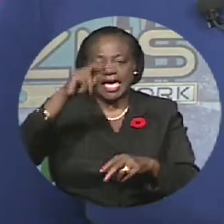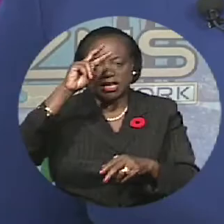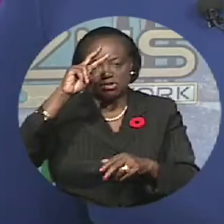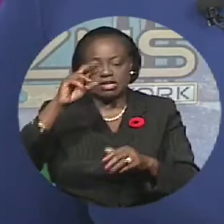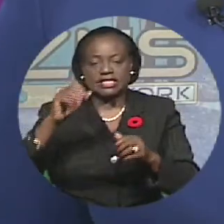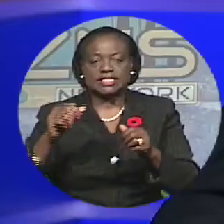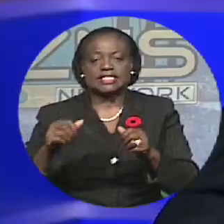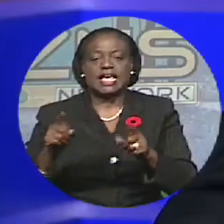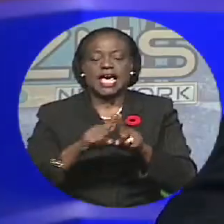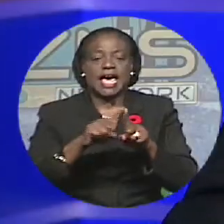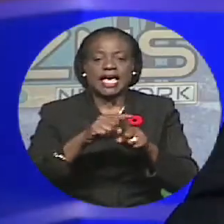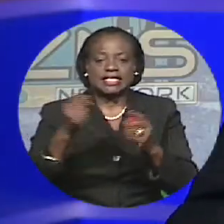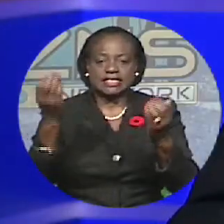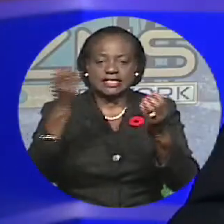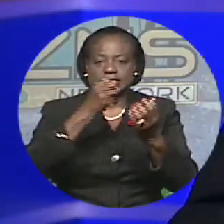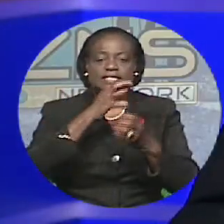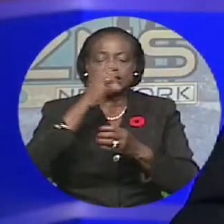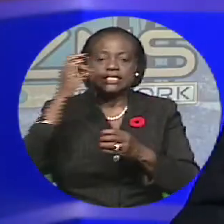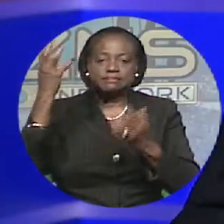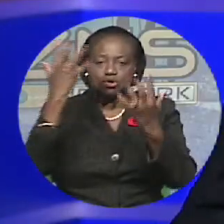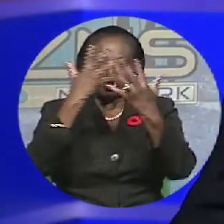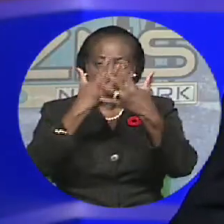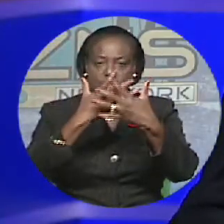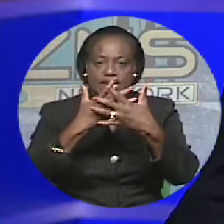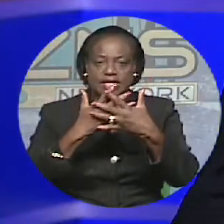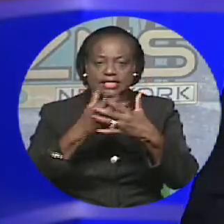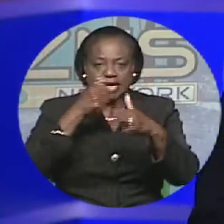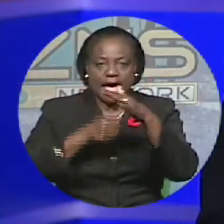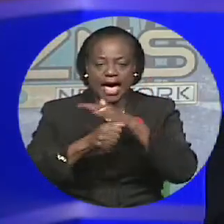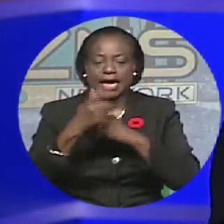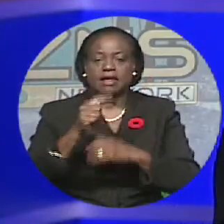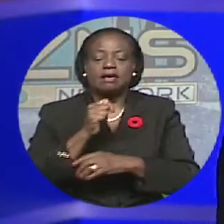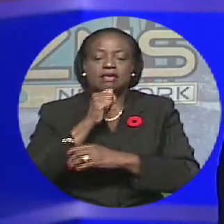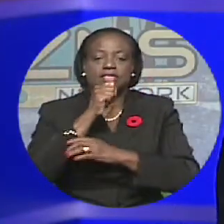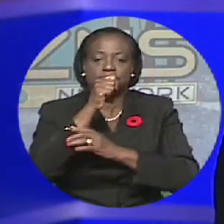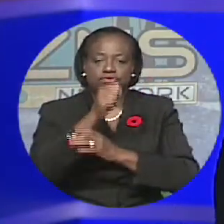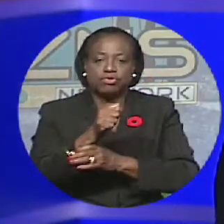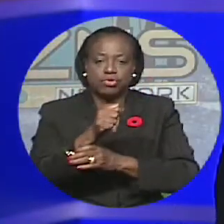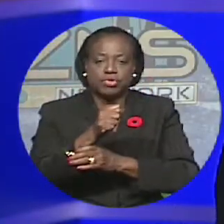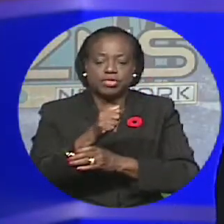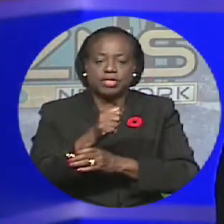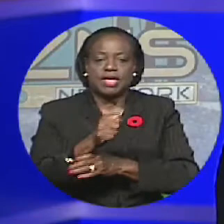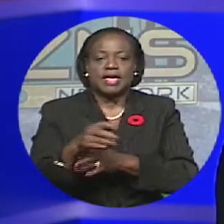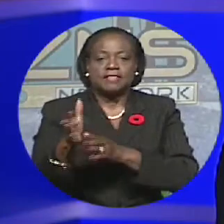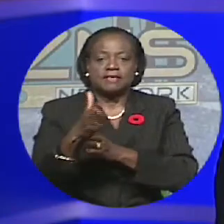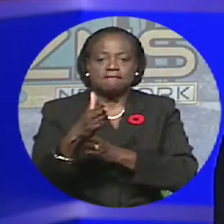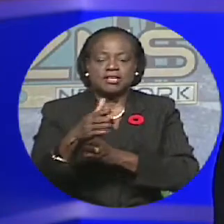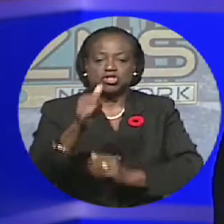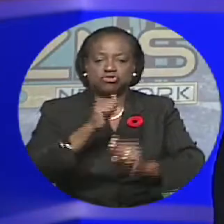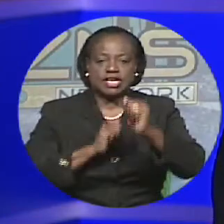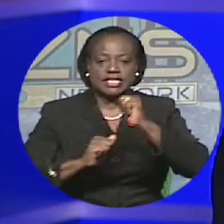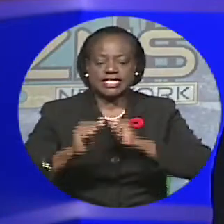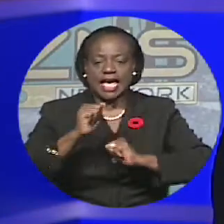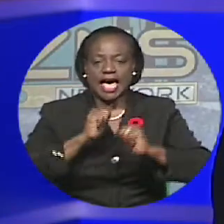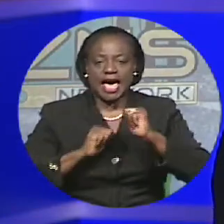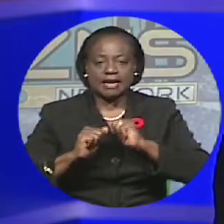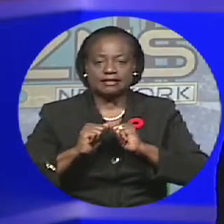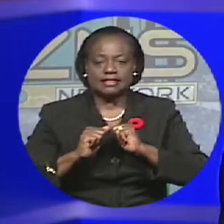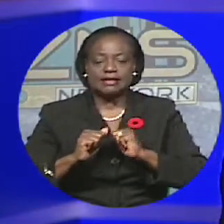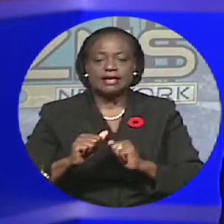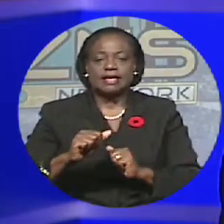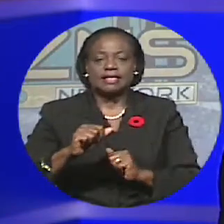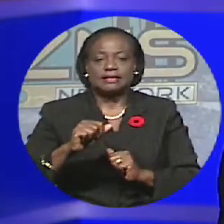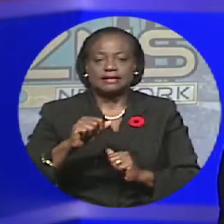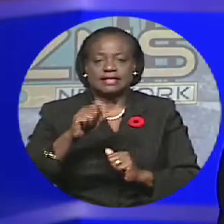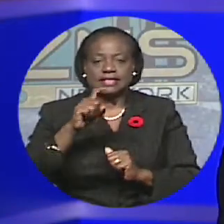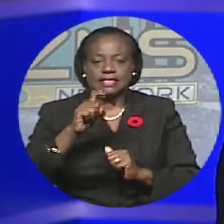to hide the truth. Well, stiffer penalties for those in breach of the Fisheries Act are now awaiting cabinet approval. That coming from the Minister of